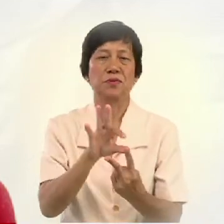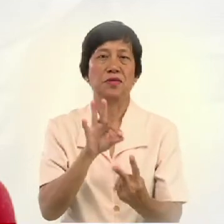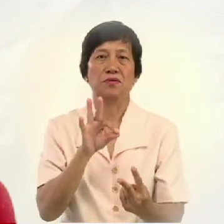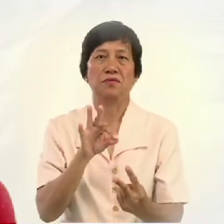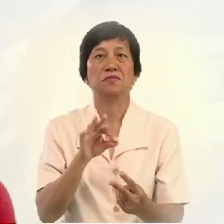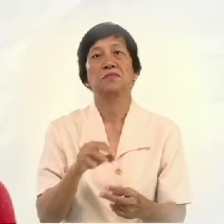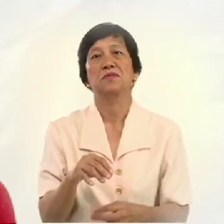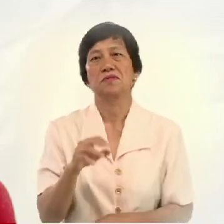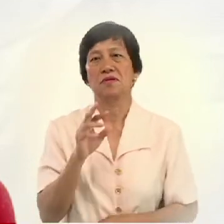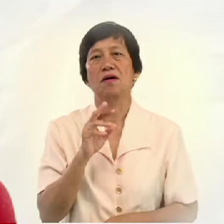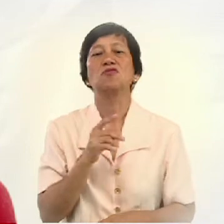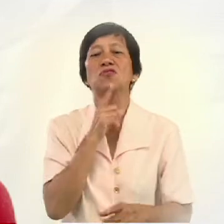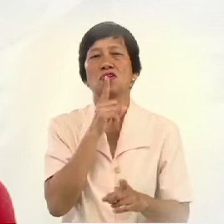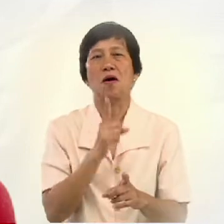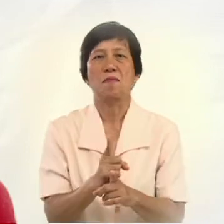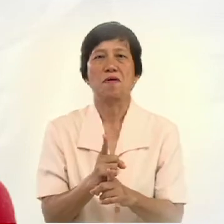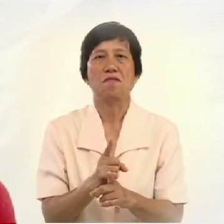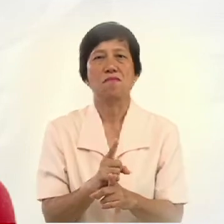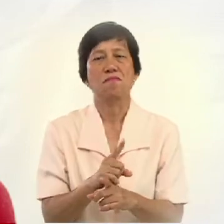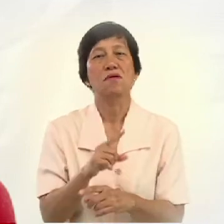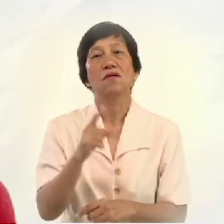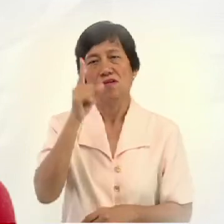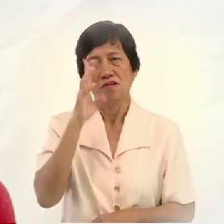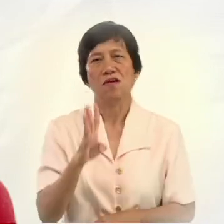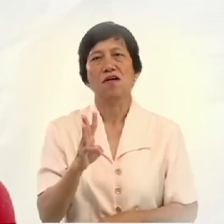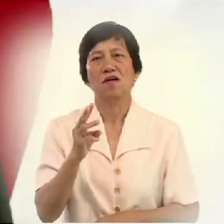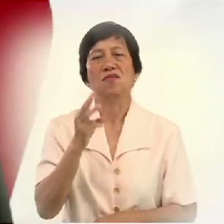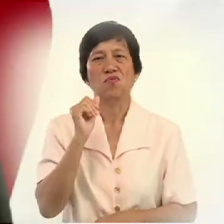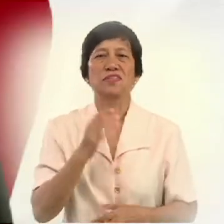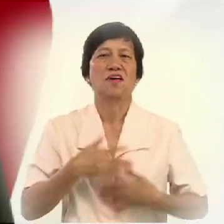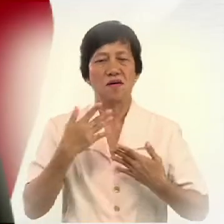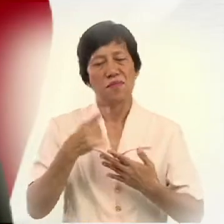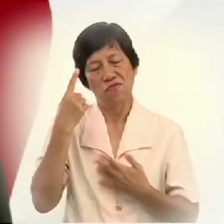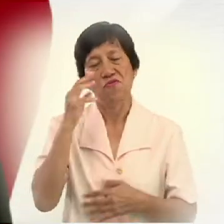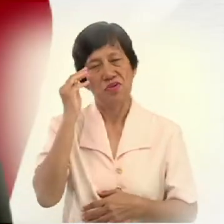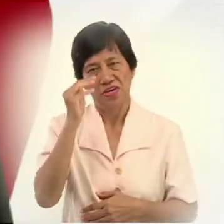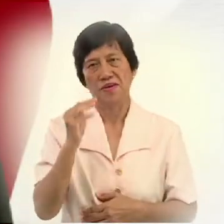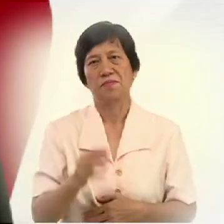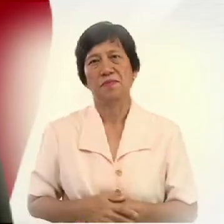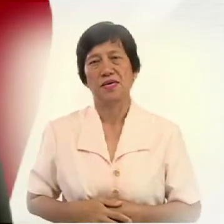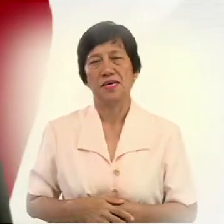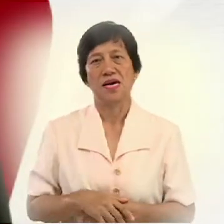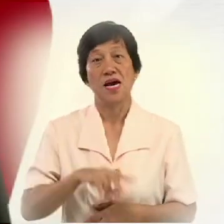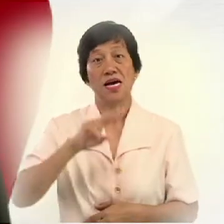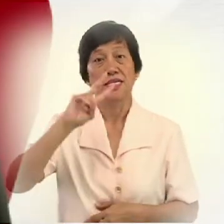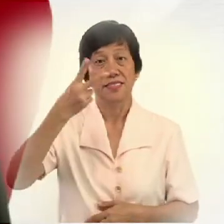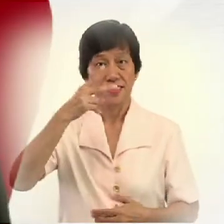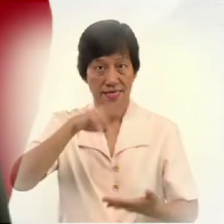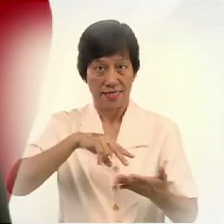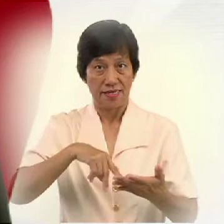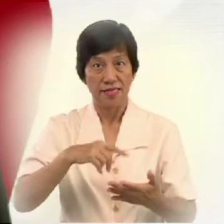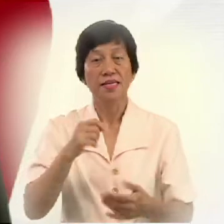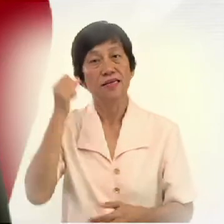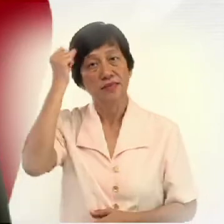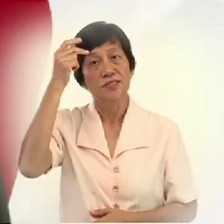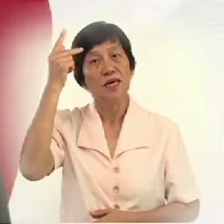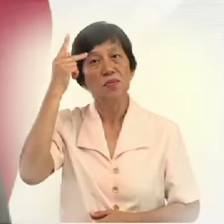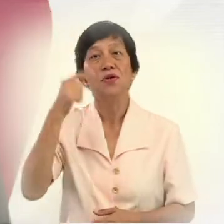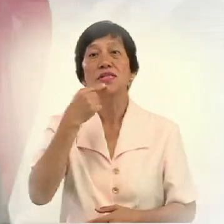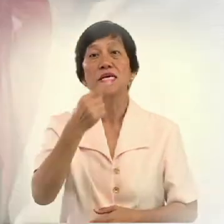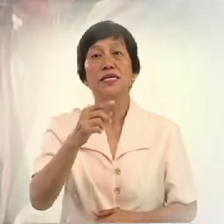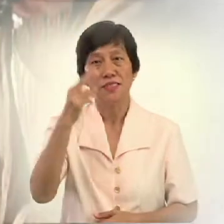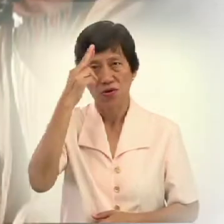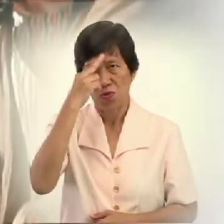correct, and God was pleased with him. In the second reading, St. Paul tells the